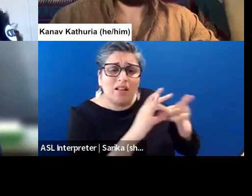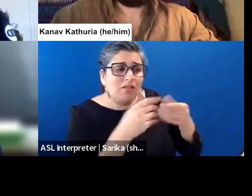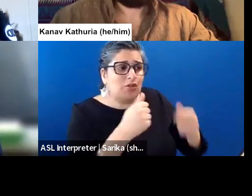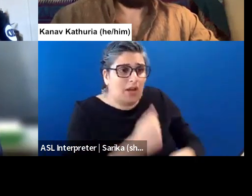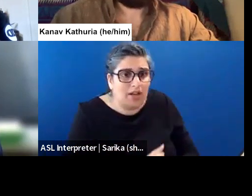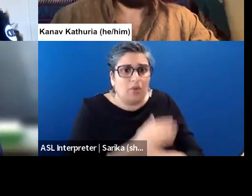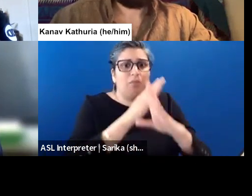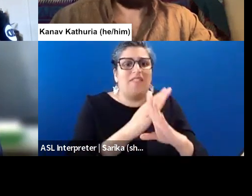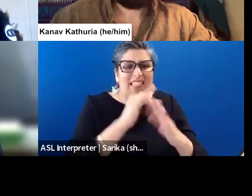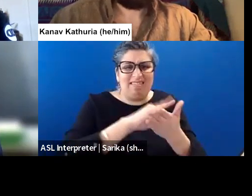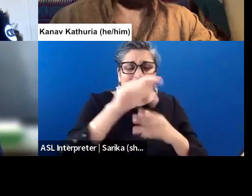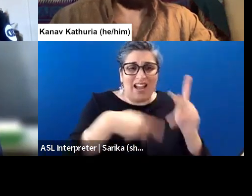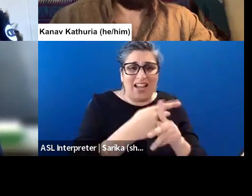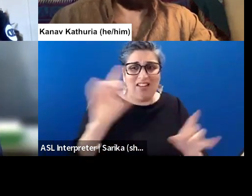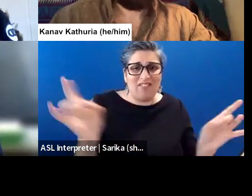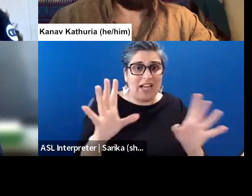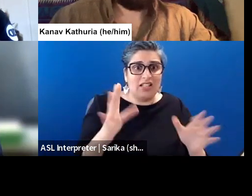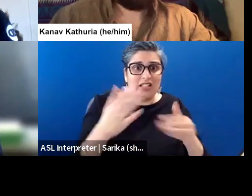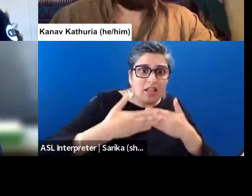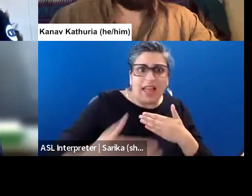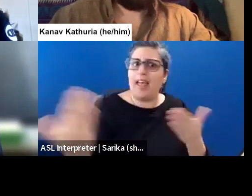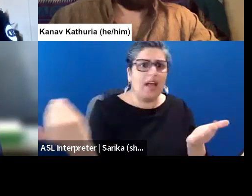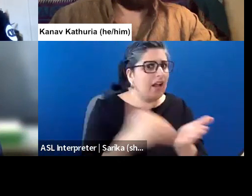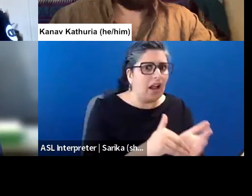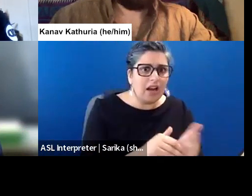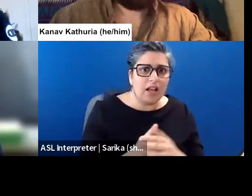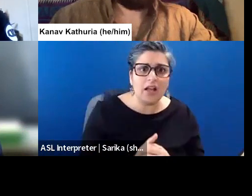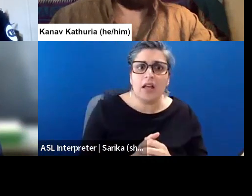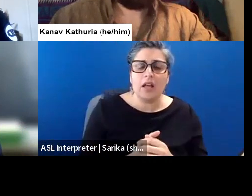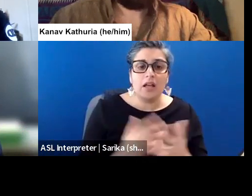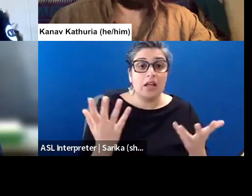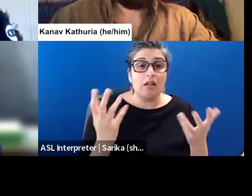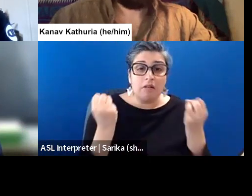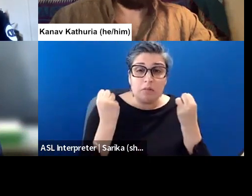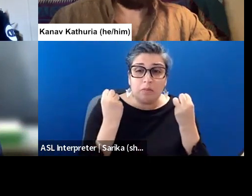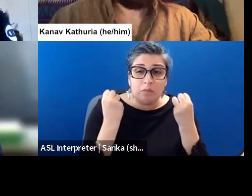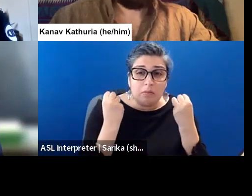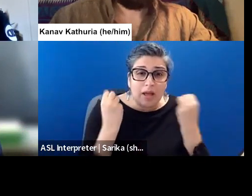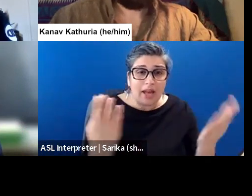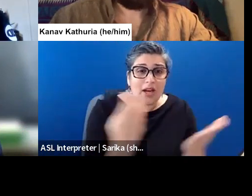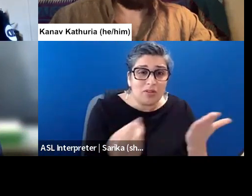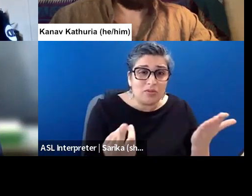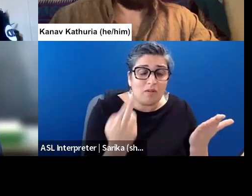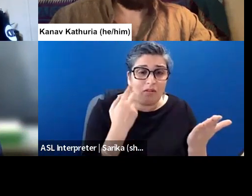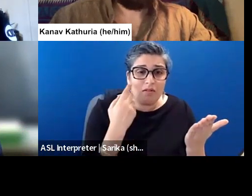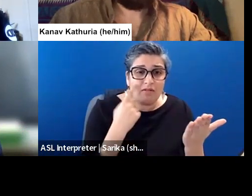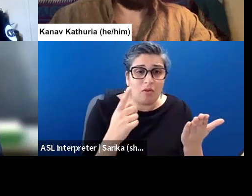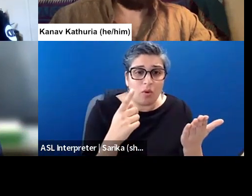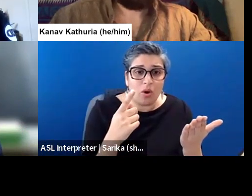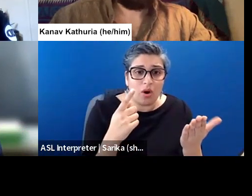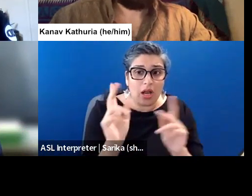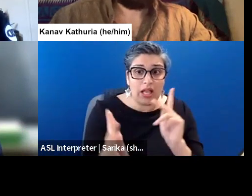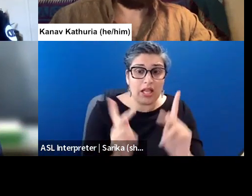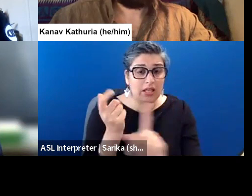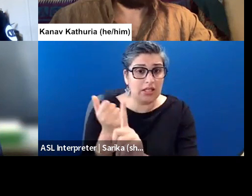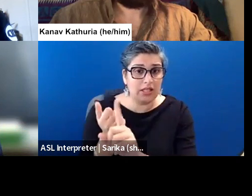this sort of violence from ever happening again. There would be so much resources for people who want